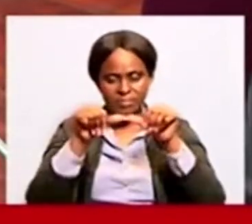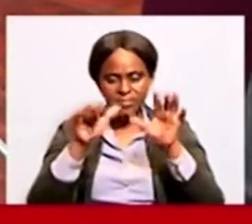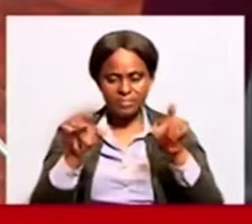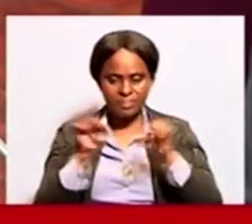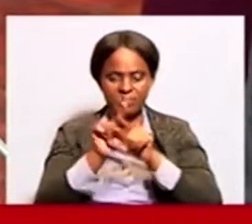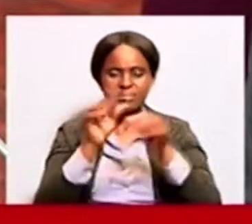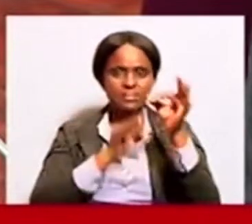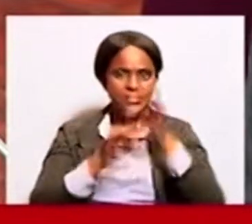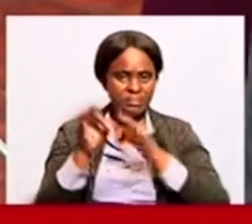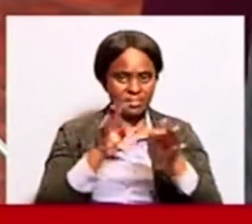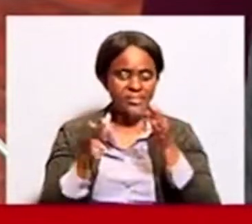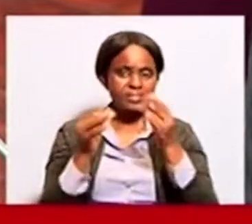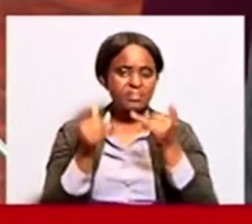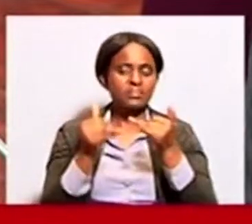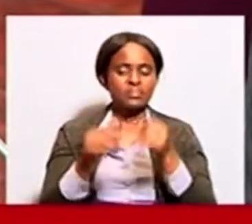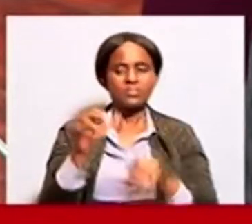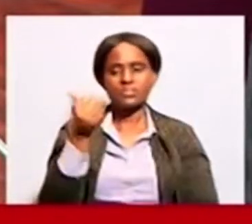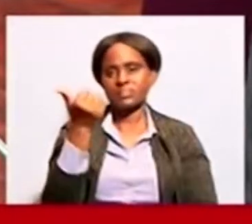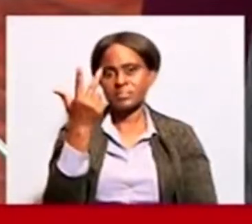to state that